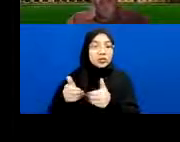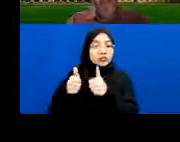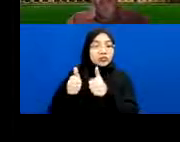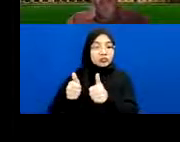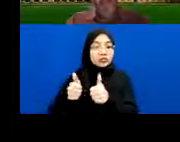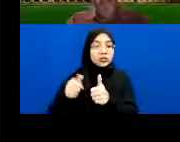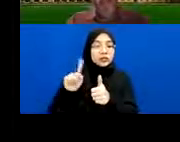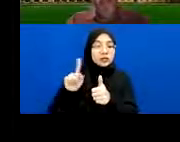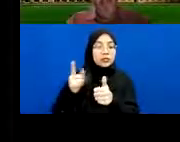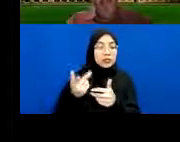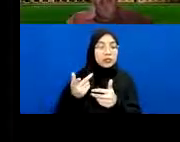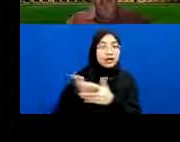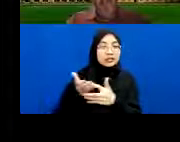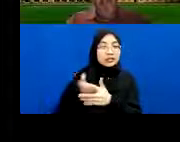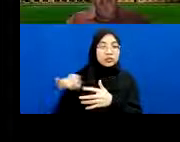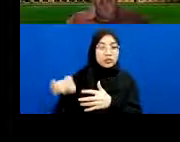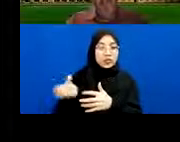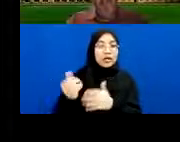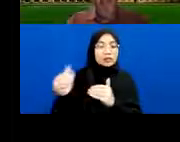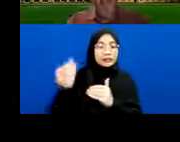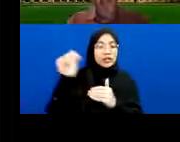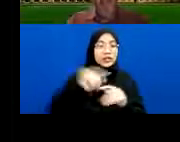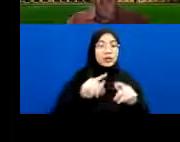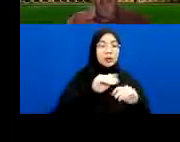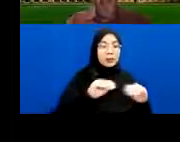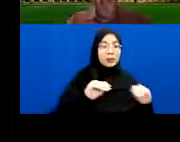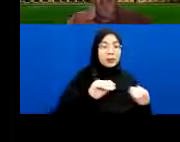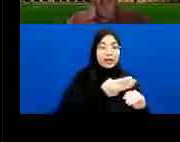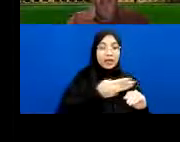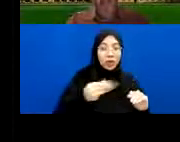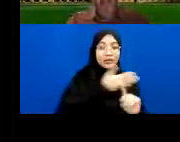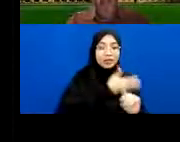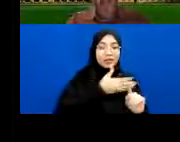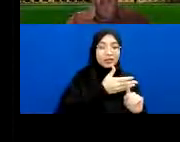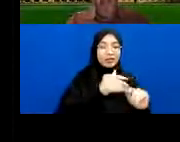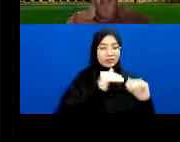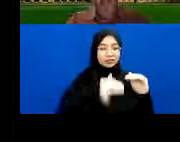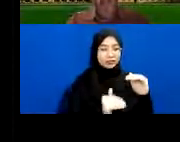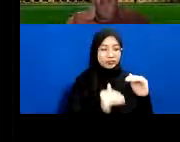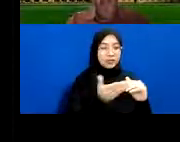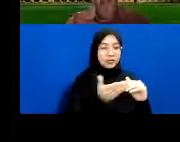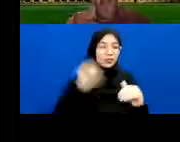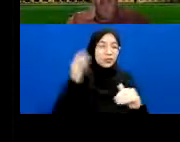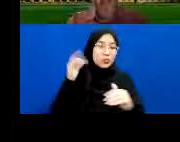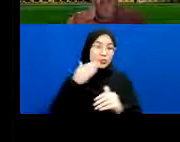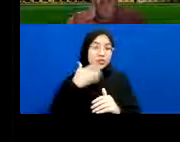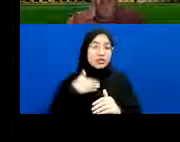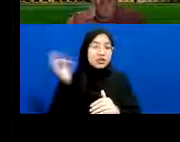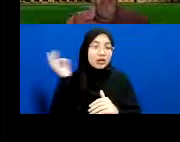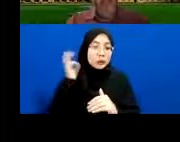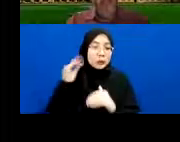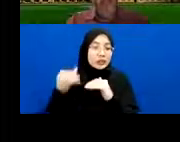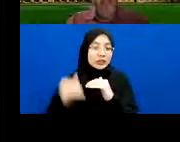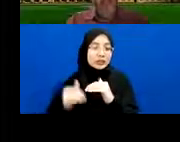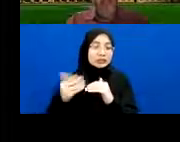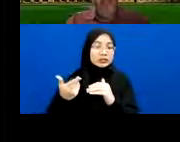them at risk of inability to finish school, and they tend to have lower achievement at school. Next slide, please.